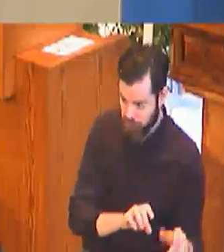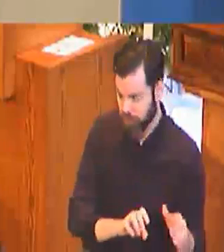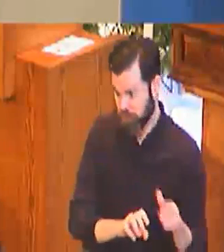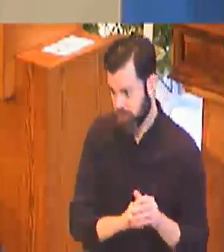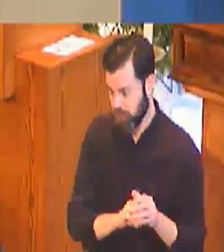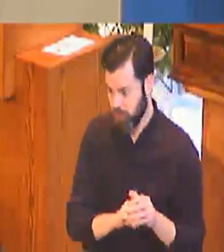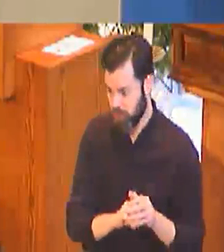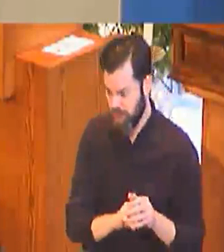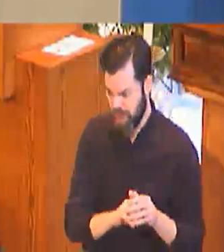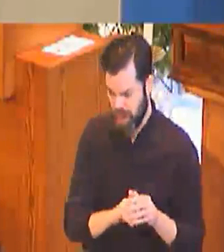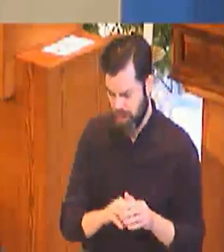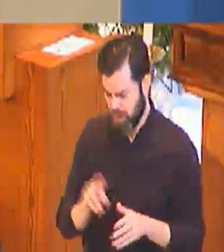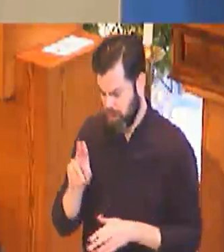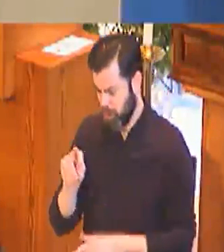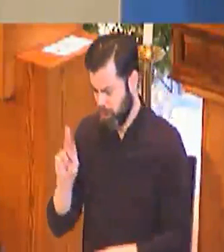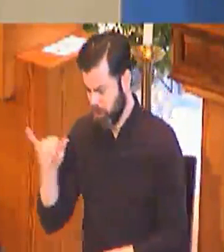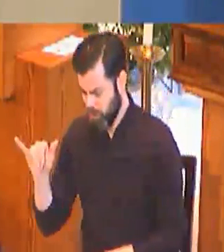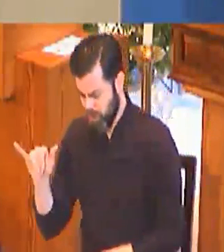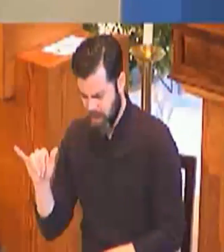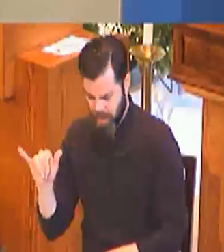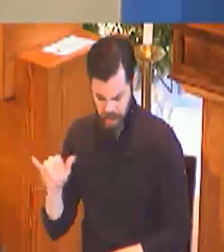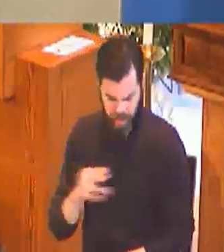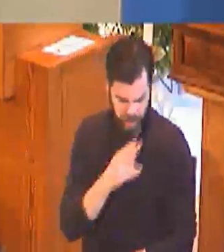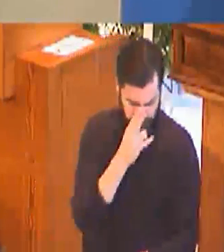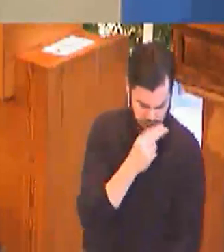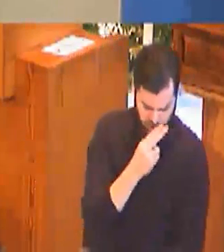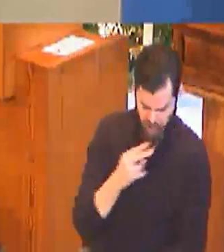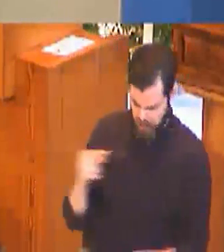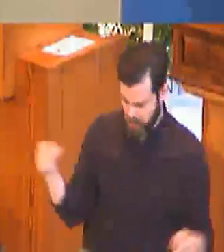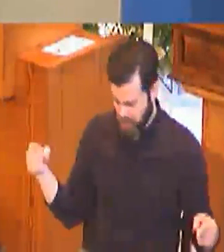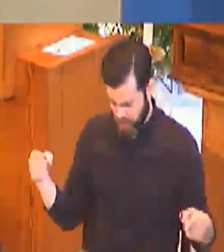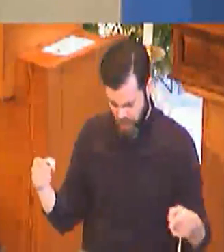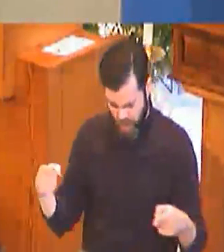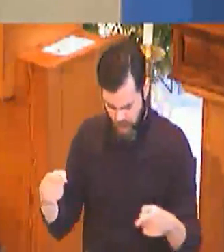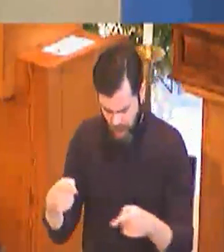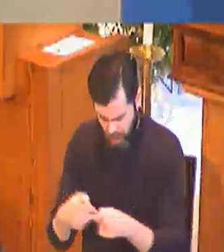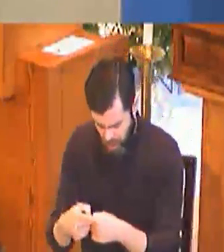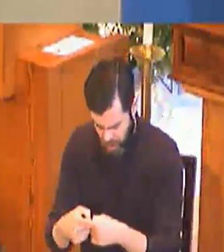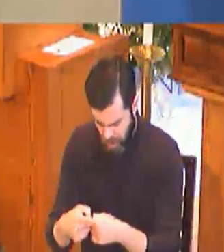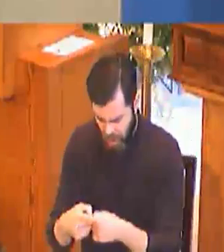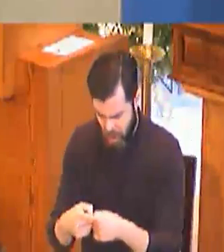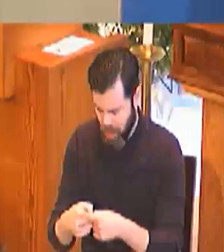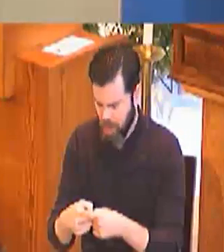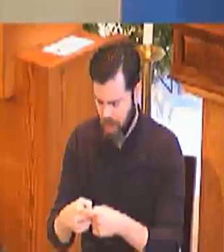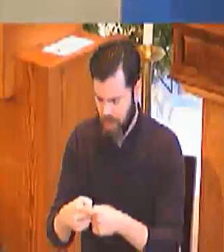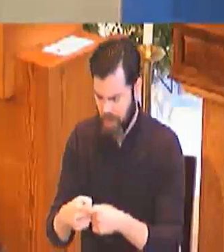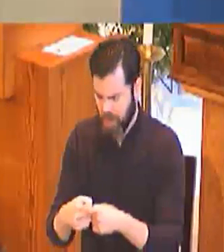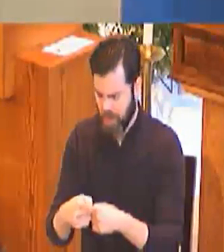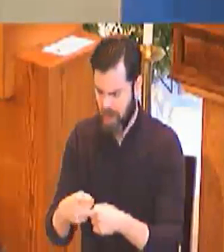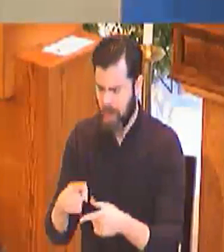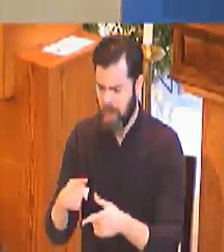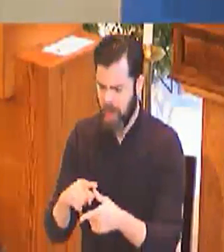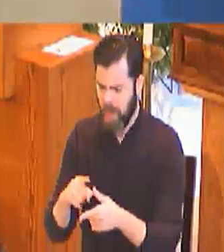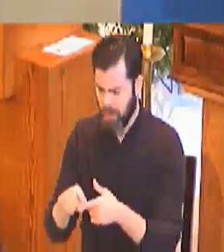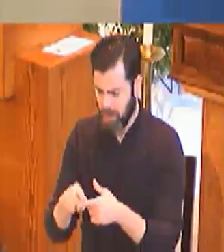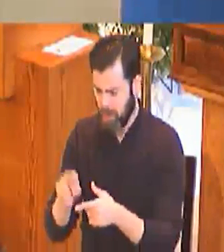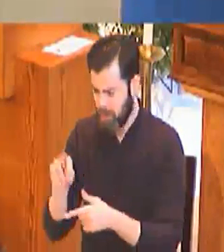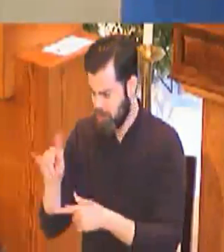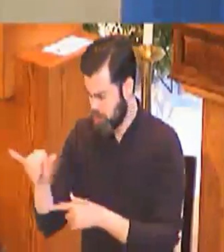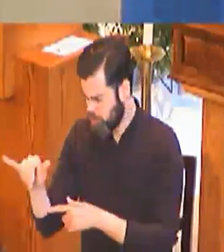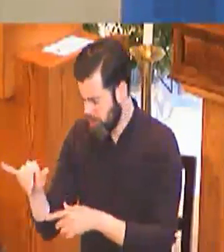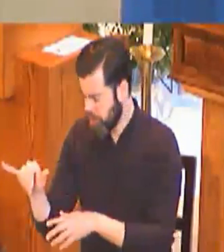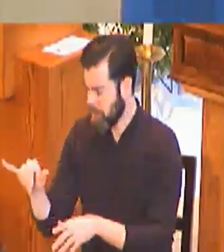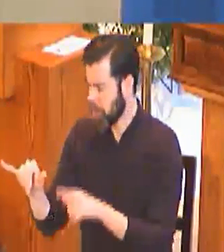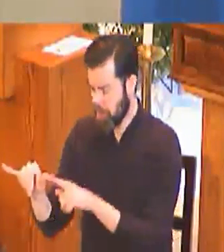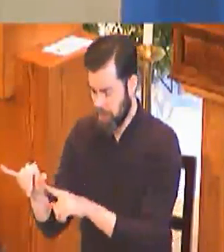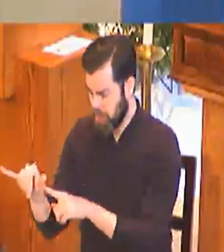thought systems clashed. And I left Unity. I now see that that was the right and perfect